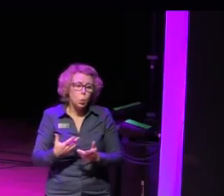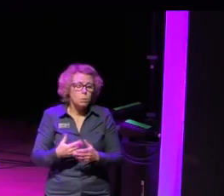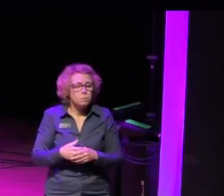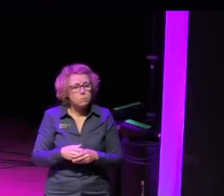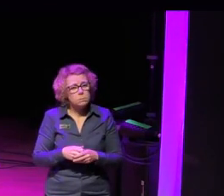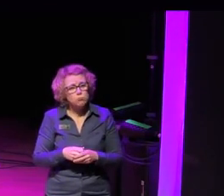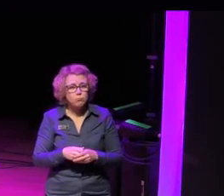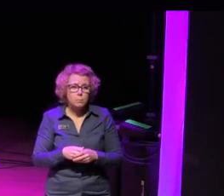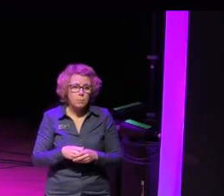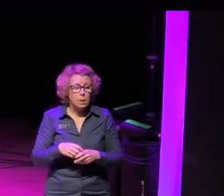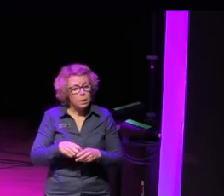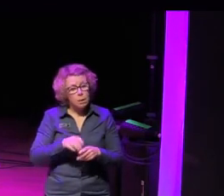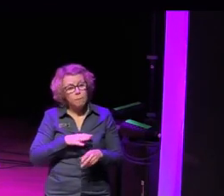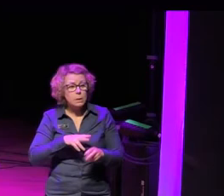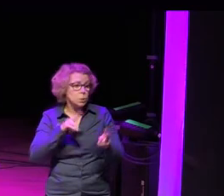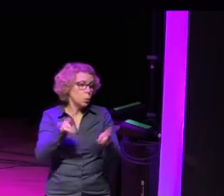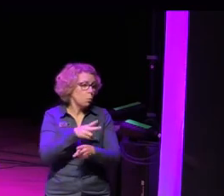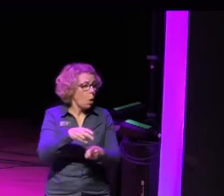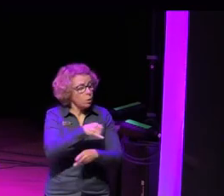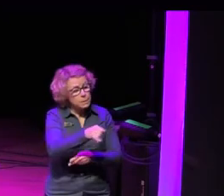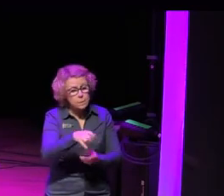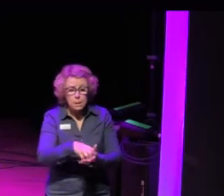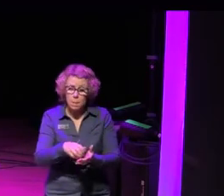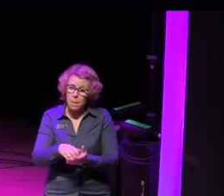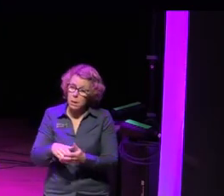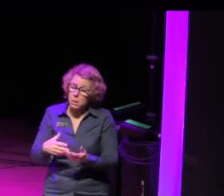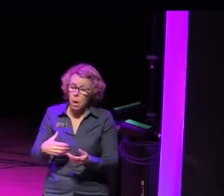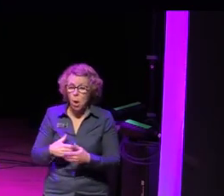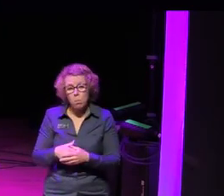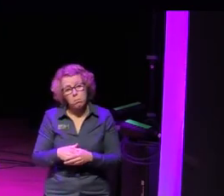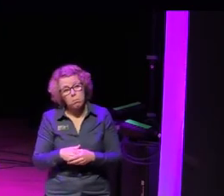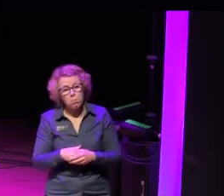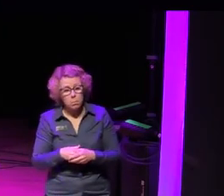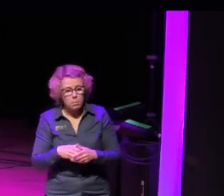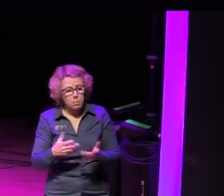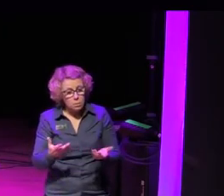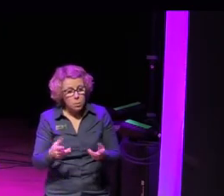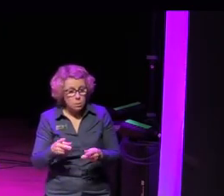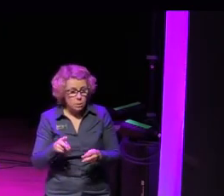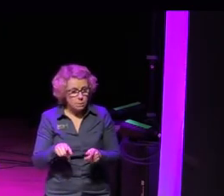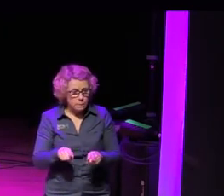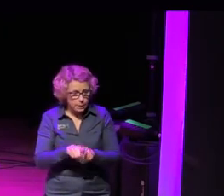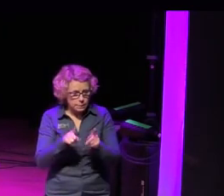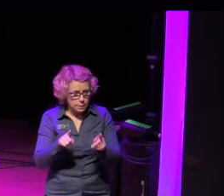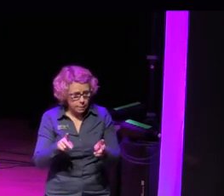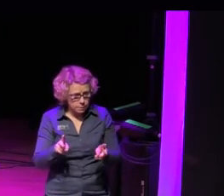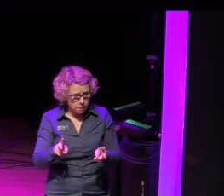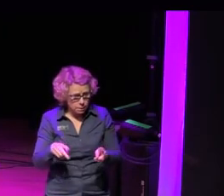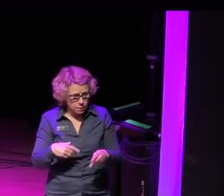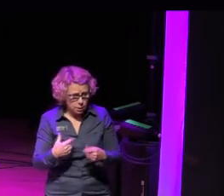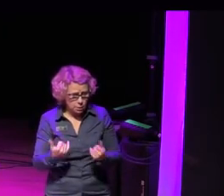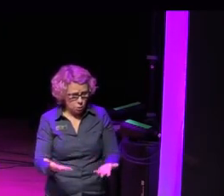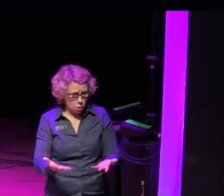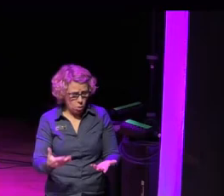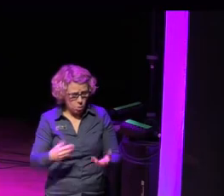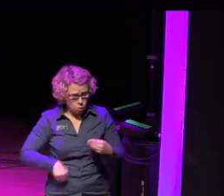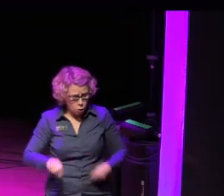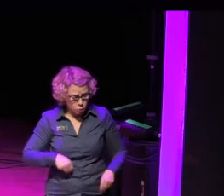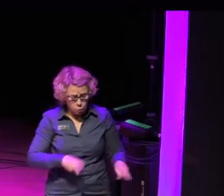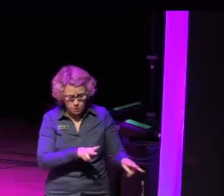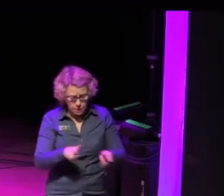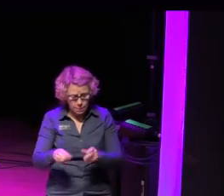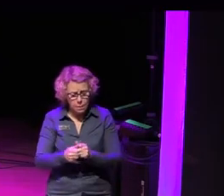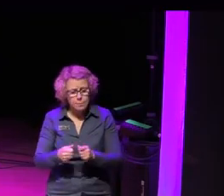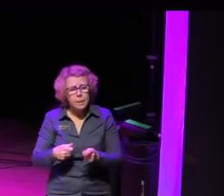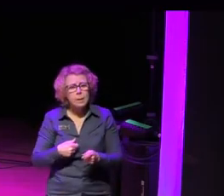recognized, it was sort of a normality, like I would claim corruption is today. Today, after 25 years of hard work in the